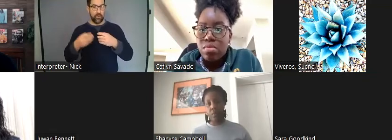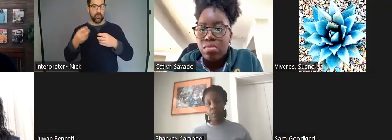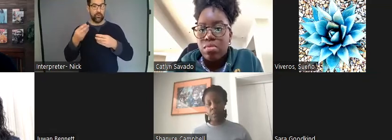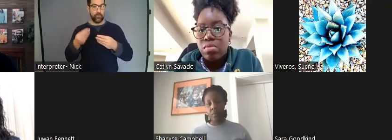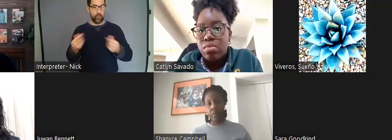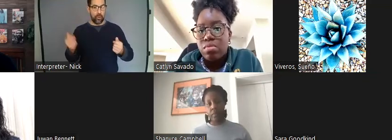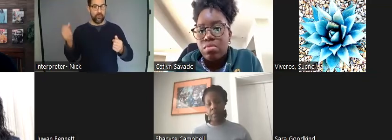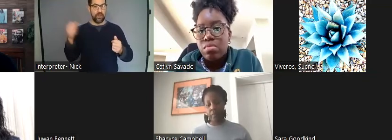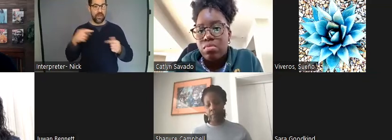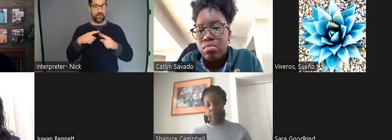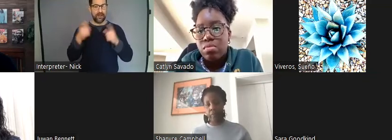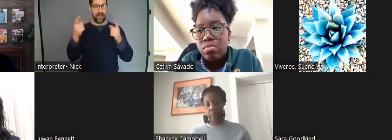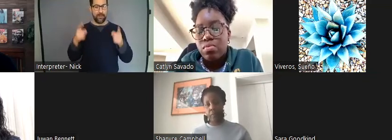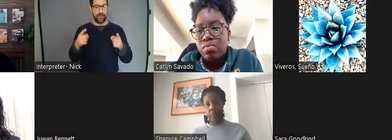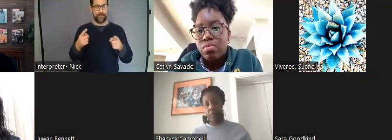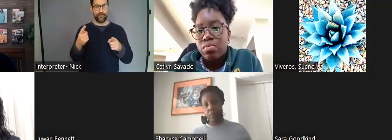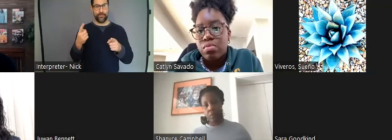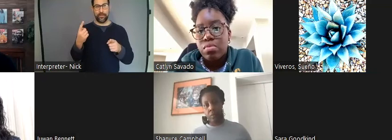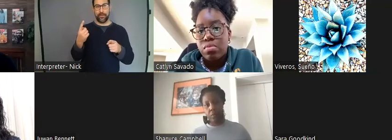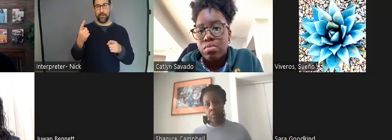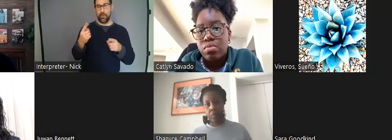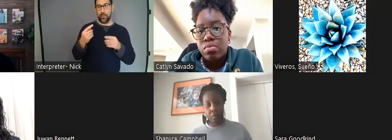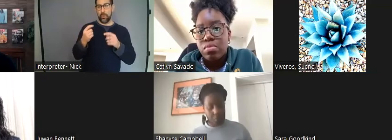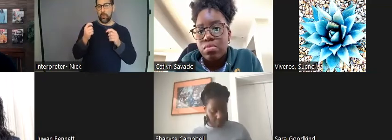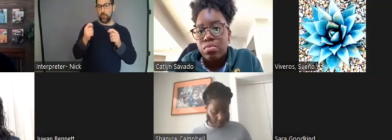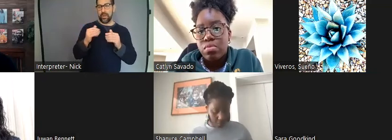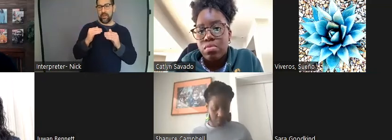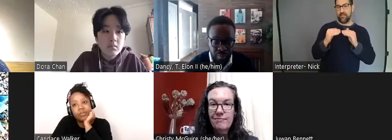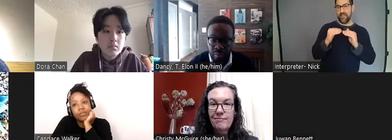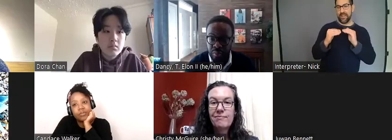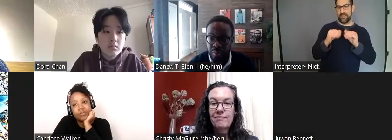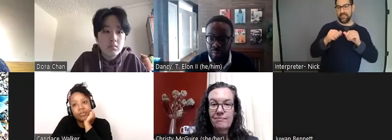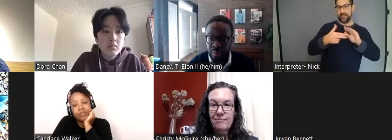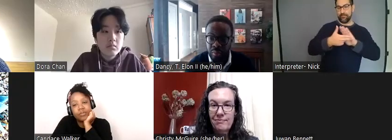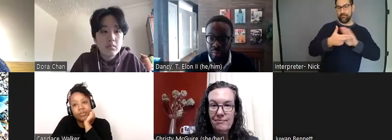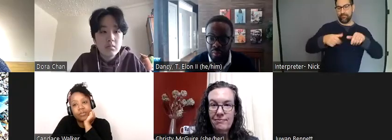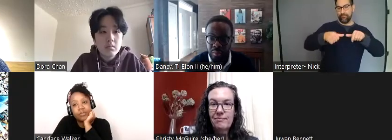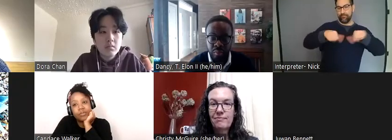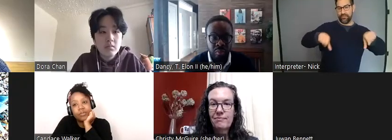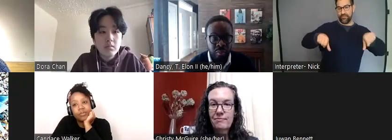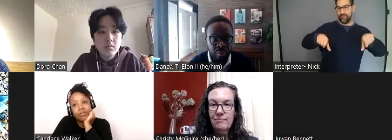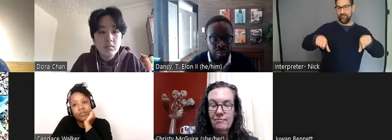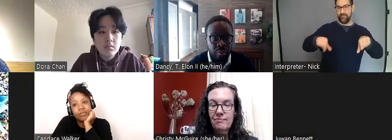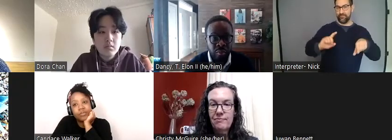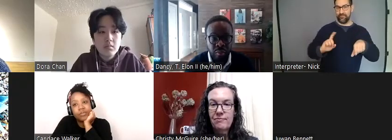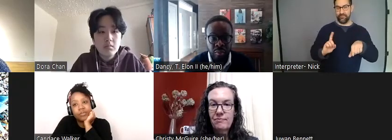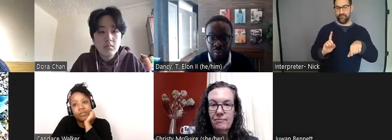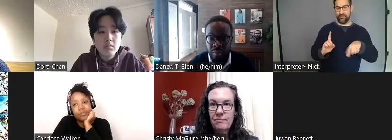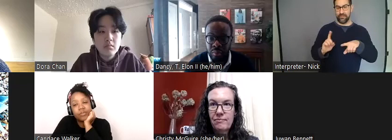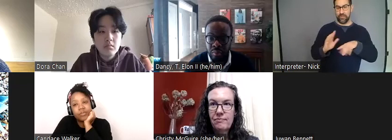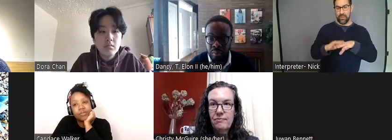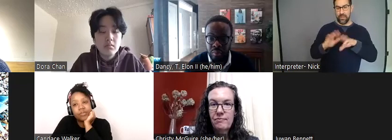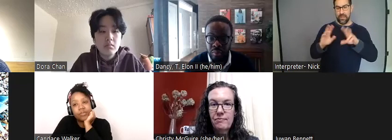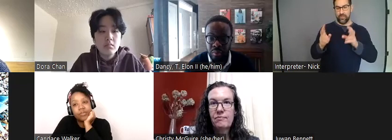just putting a quick fix, like Band-Aid, as Dora said, on the issues